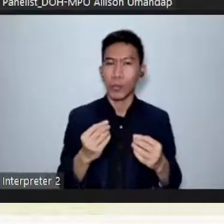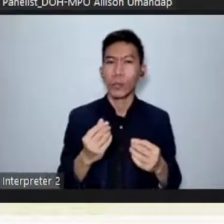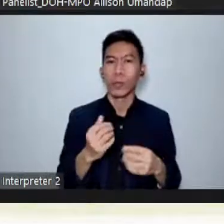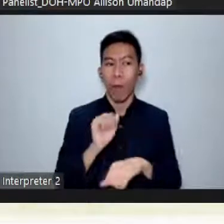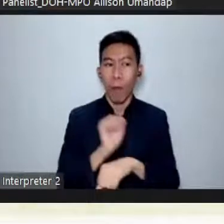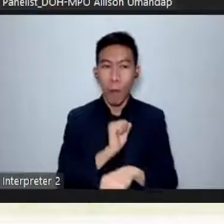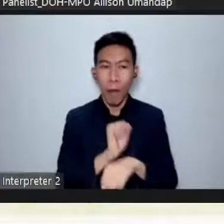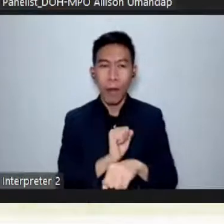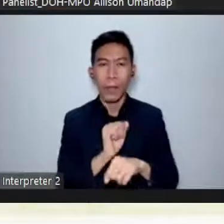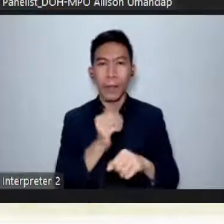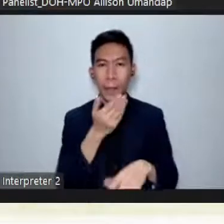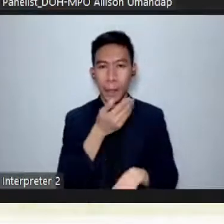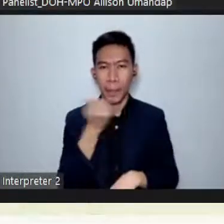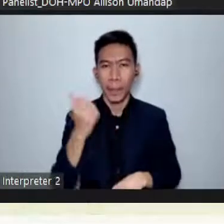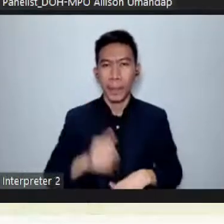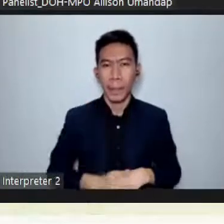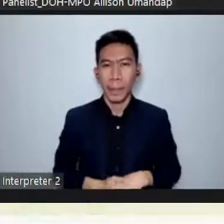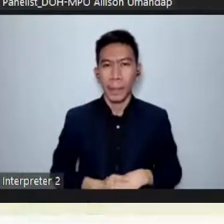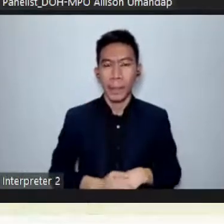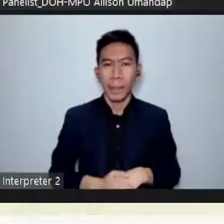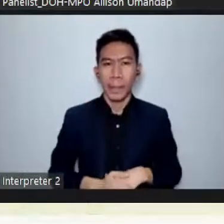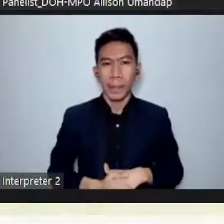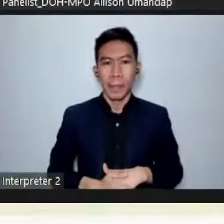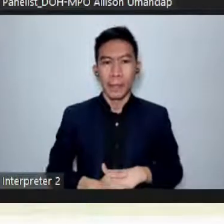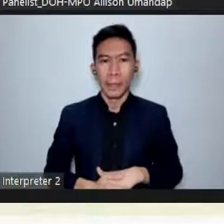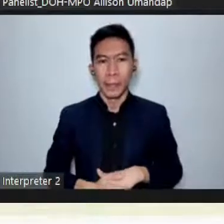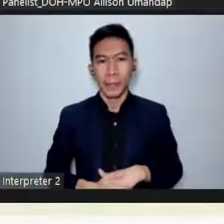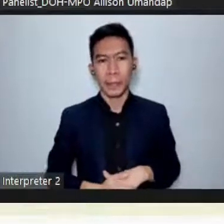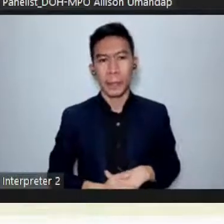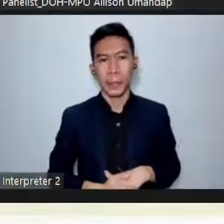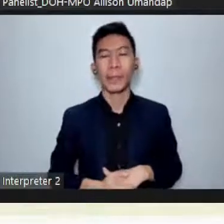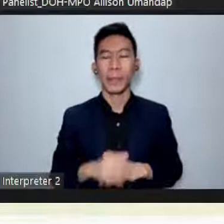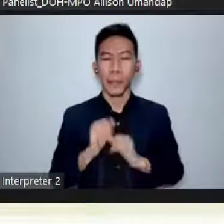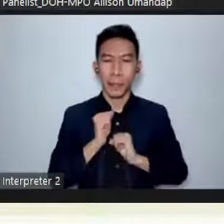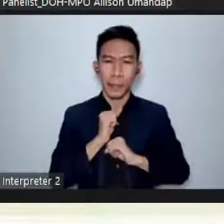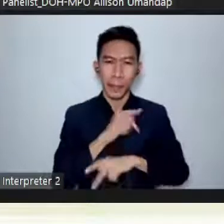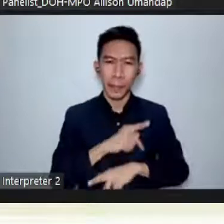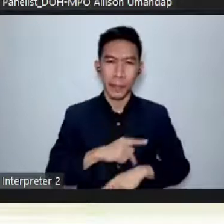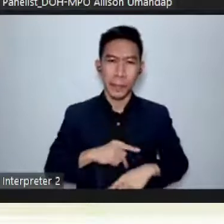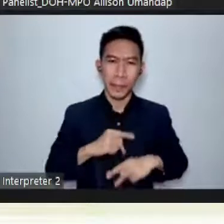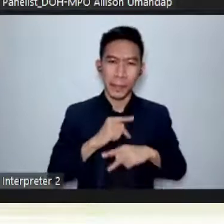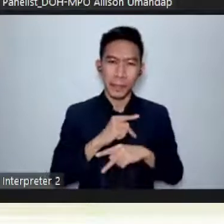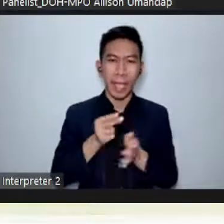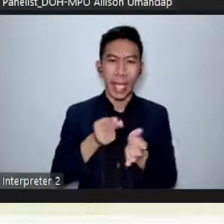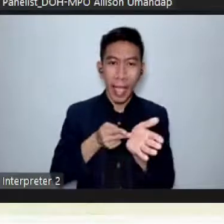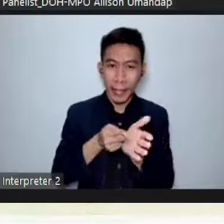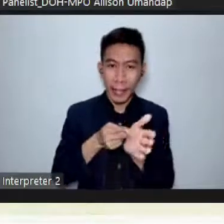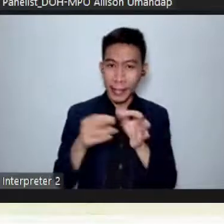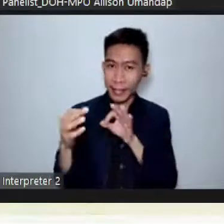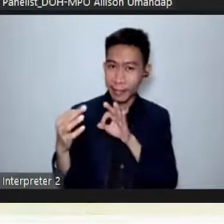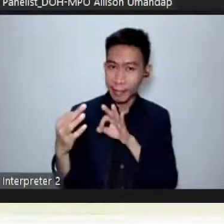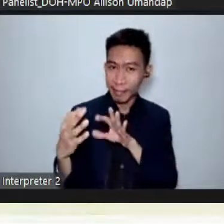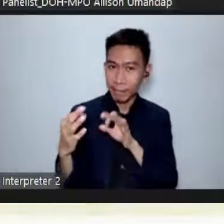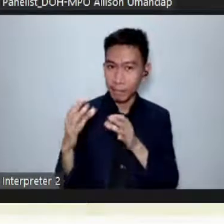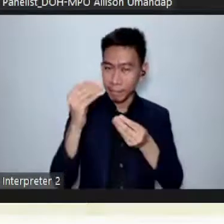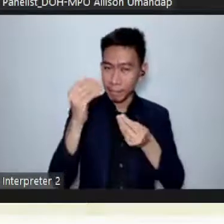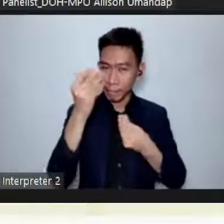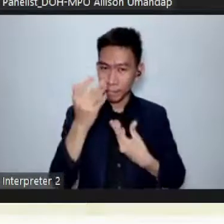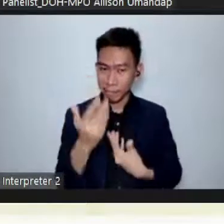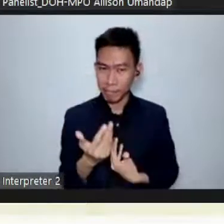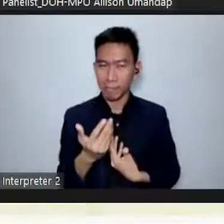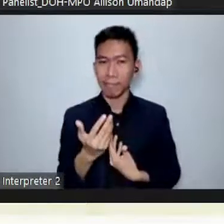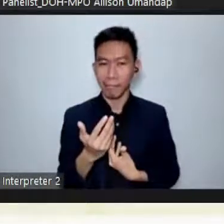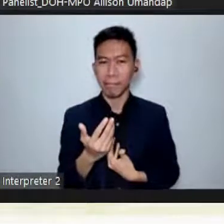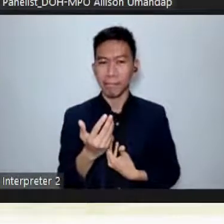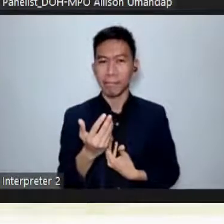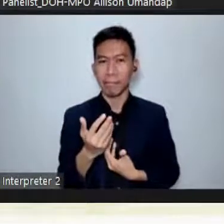So we will really appreciate honest feedback, and so that's really